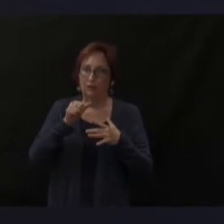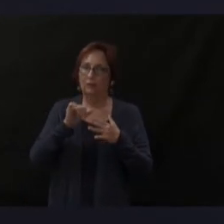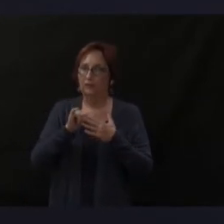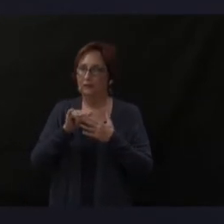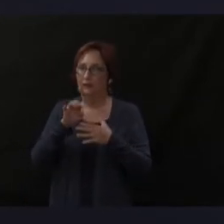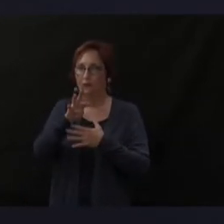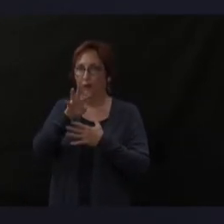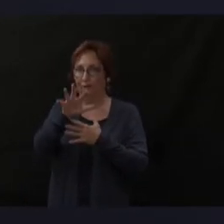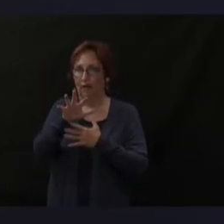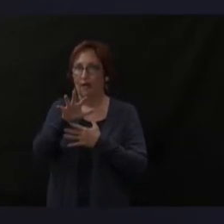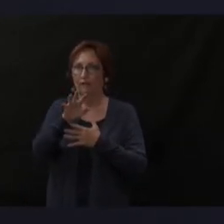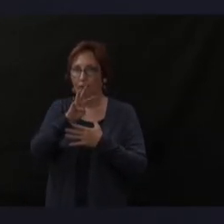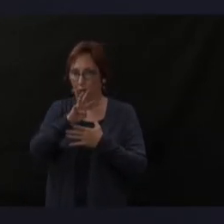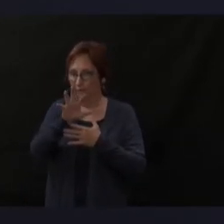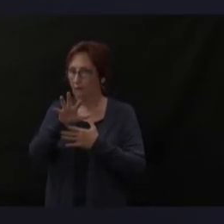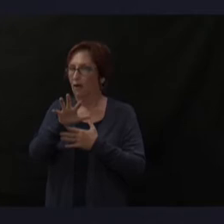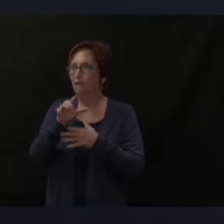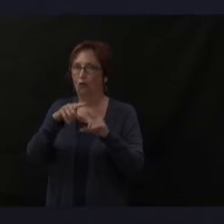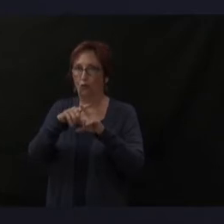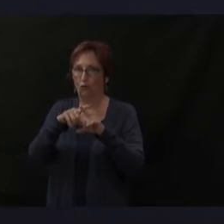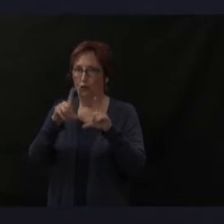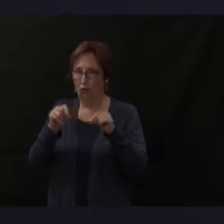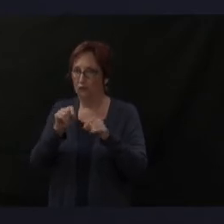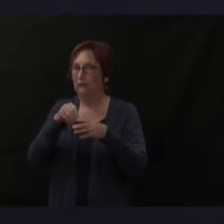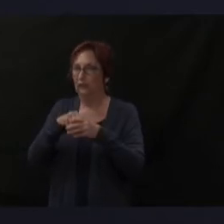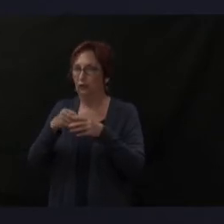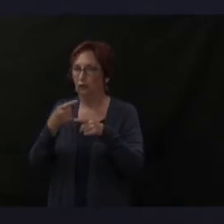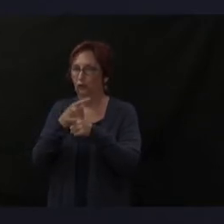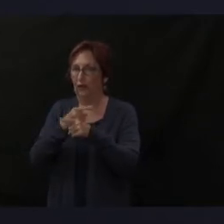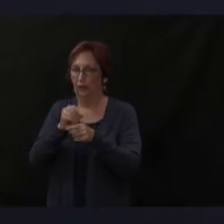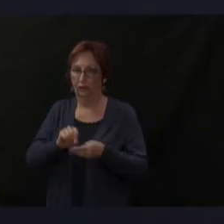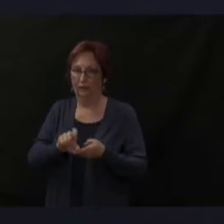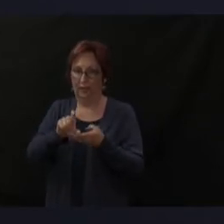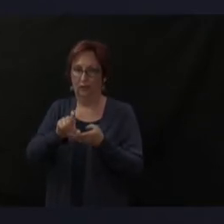deck, in the blending deck. It's 45. So you're going to take that out